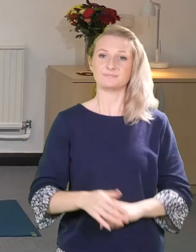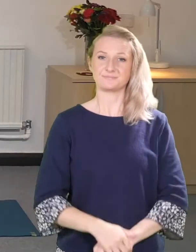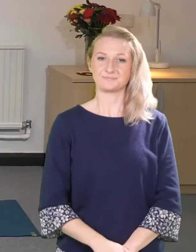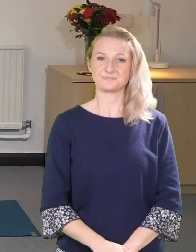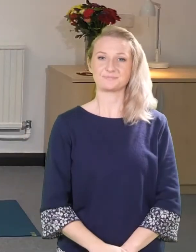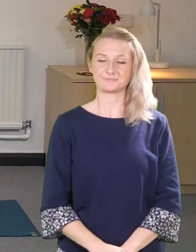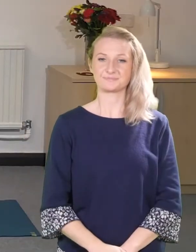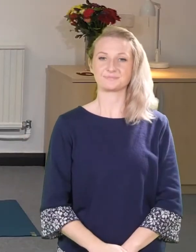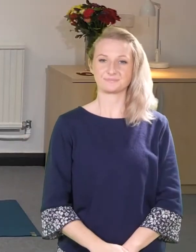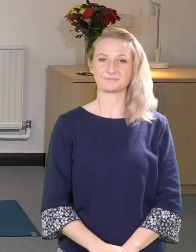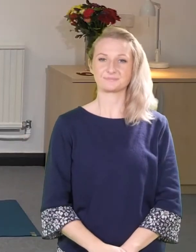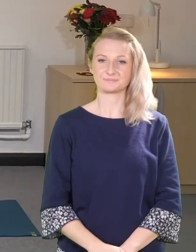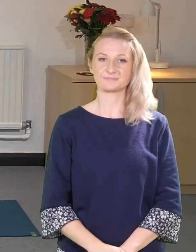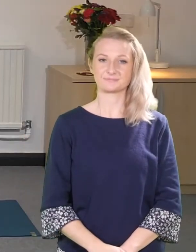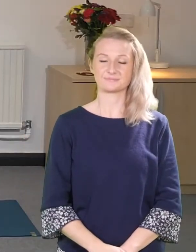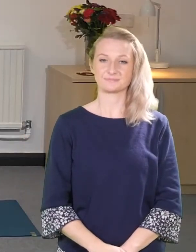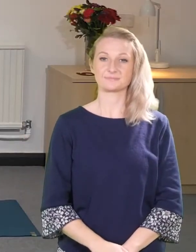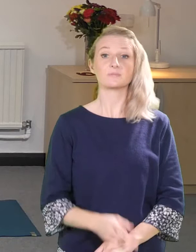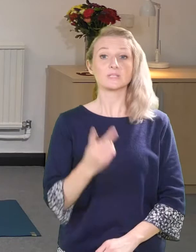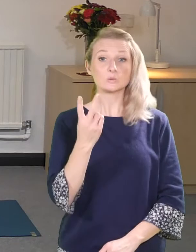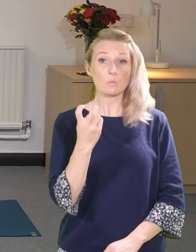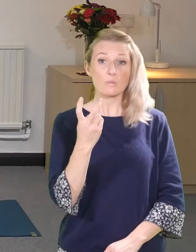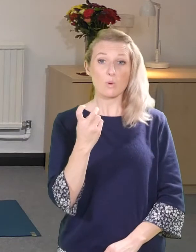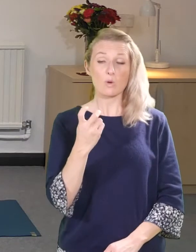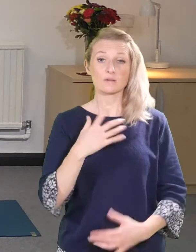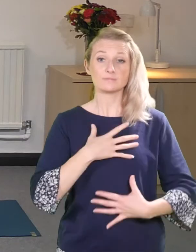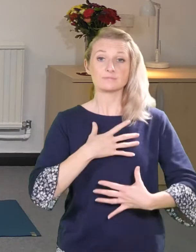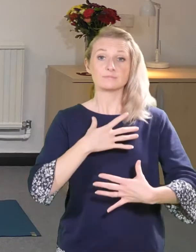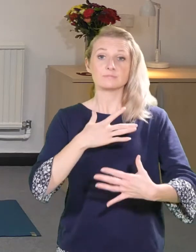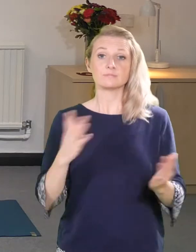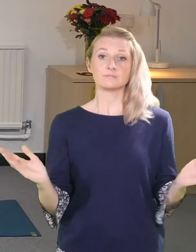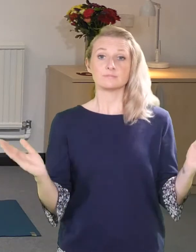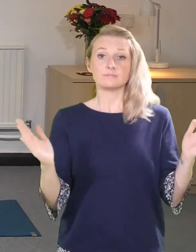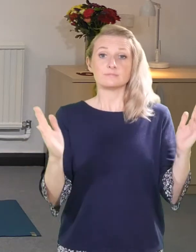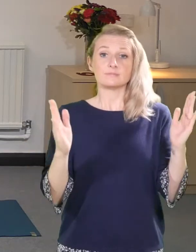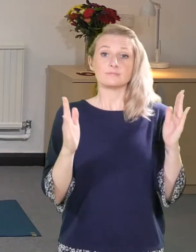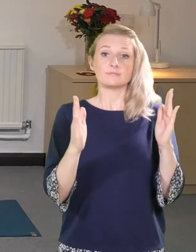knees dropping out to the sides. We'll do that 2 more times. Inhale, knees lift.